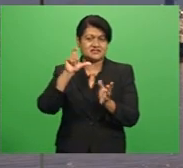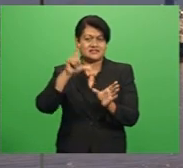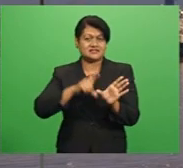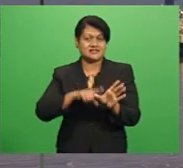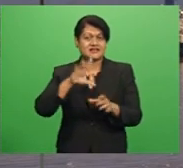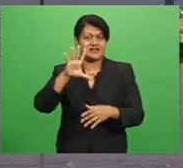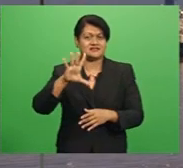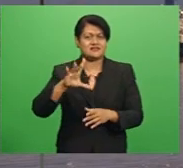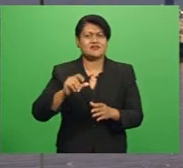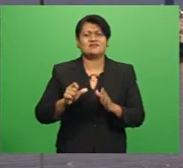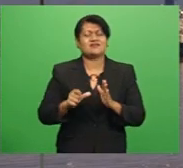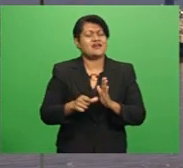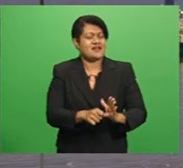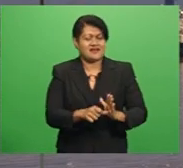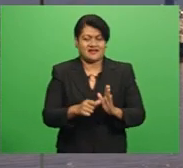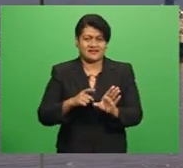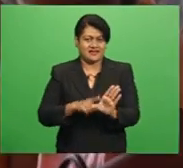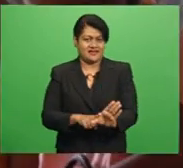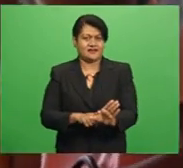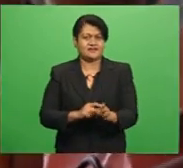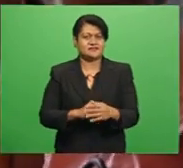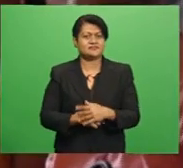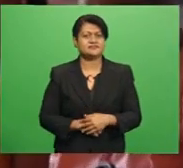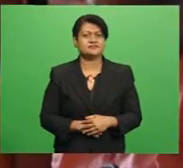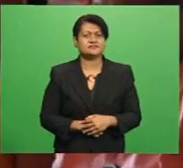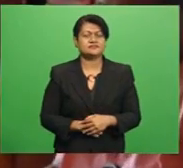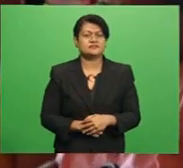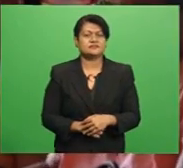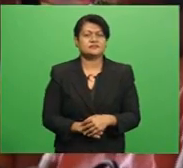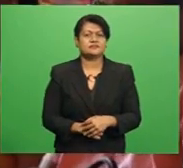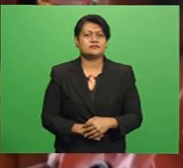year. Josiah Nanunga reports.